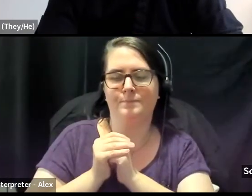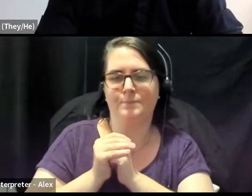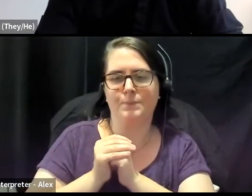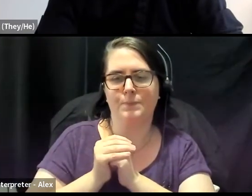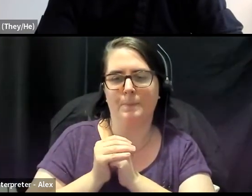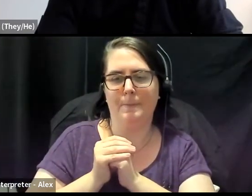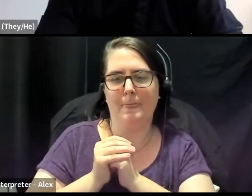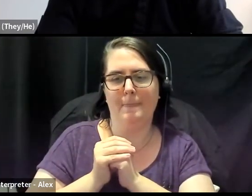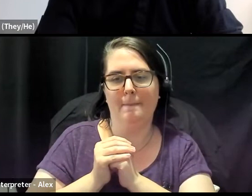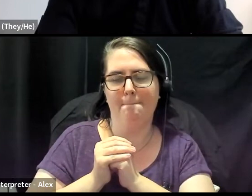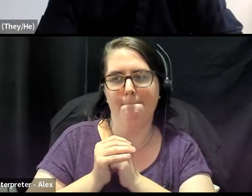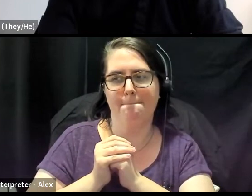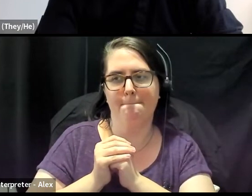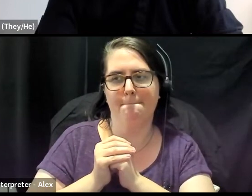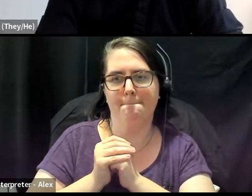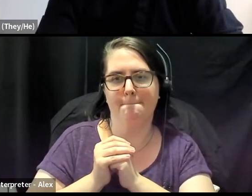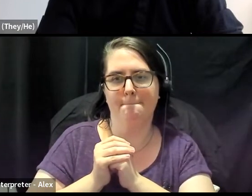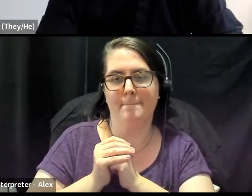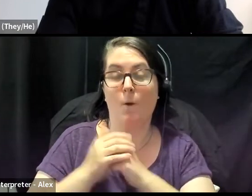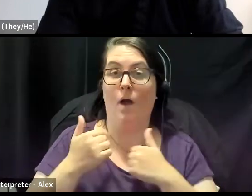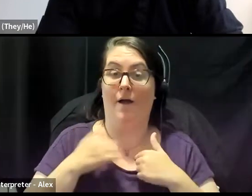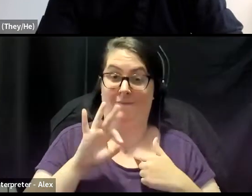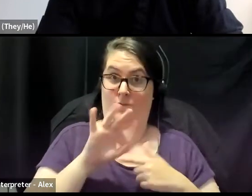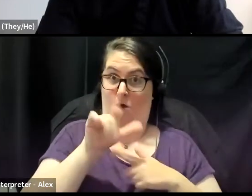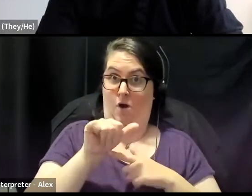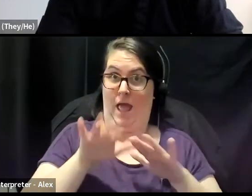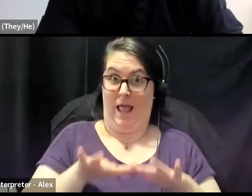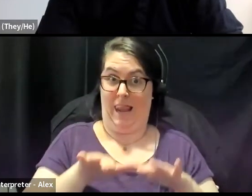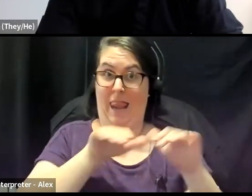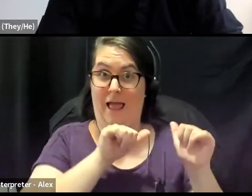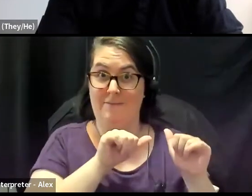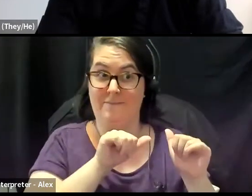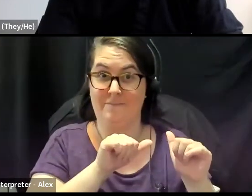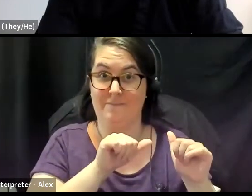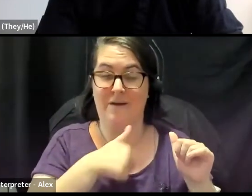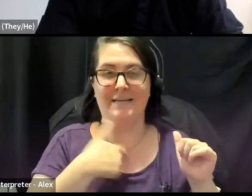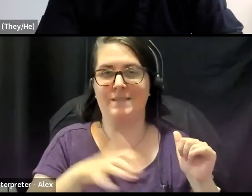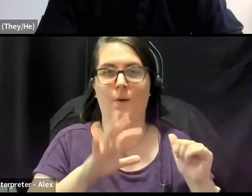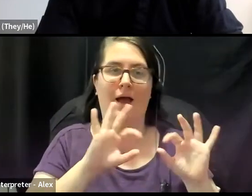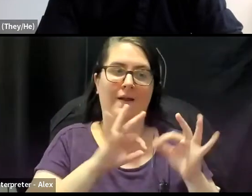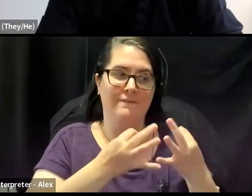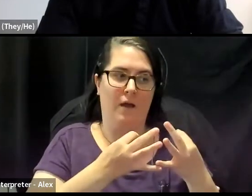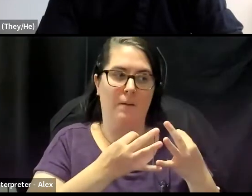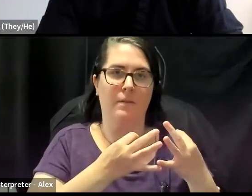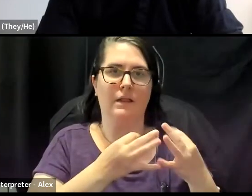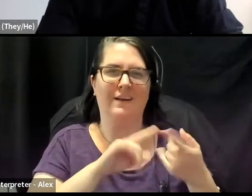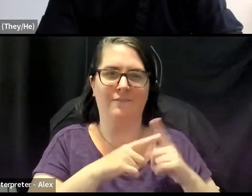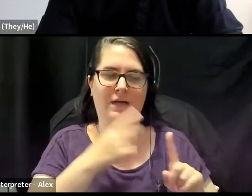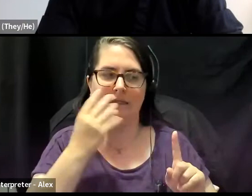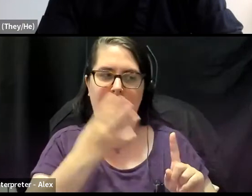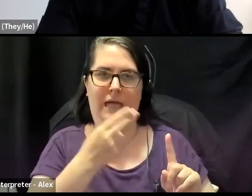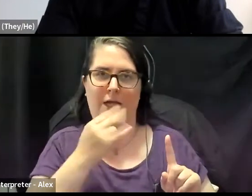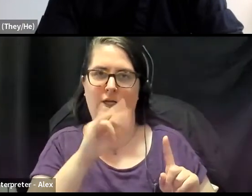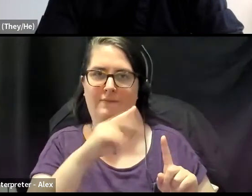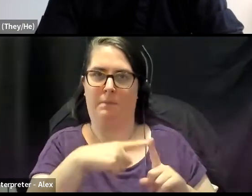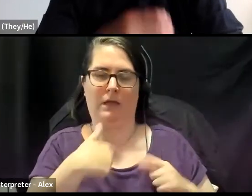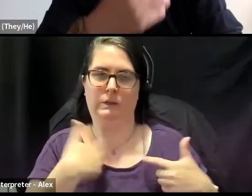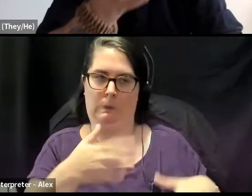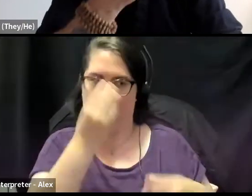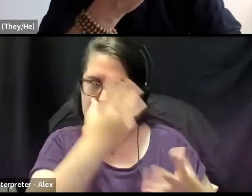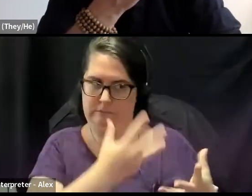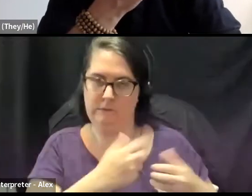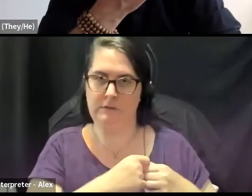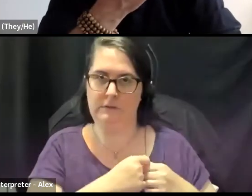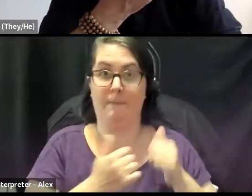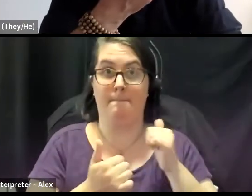though when I left Florida, I left because I didn't want my family and friends to know that I was HIV positive. And most people